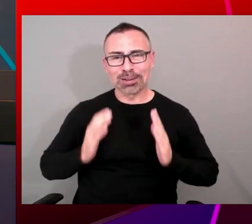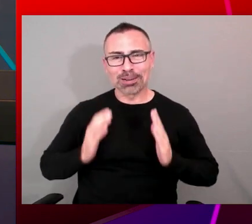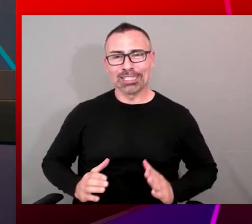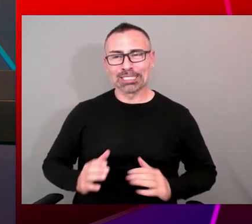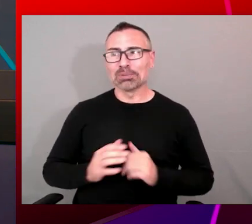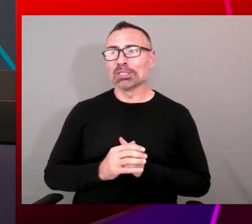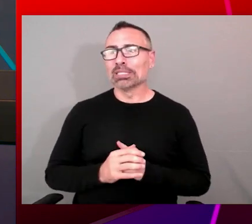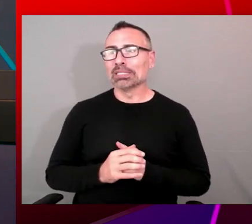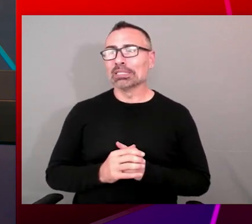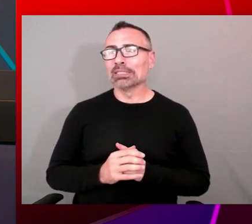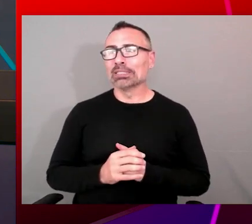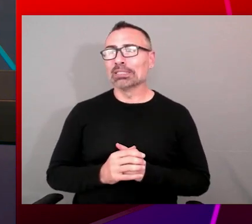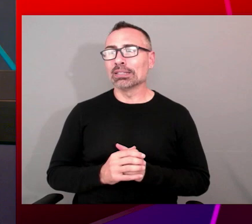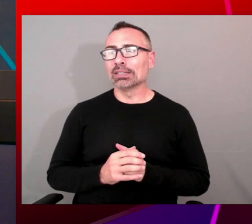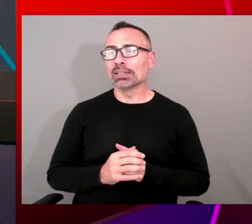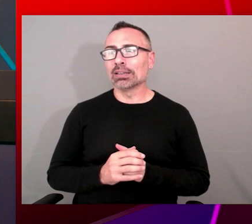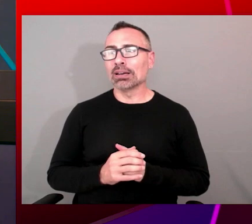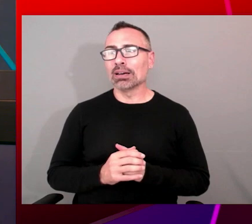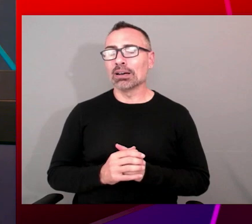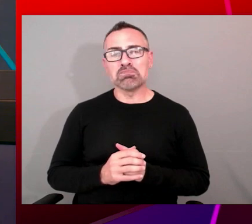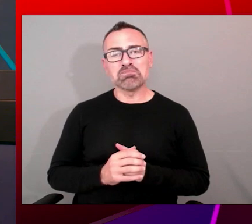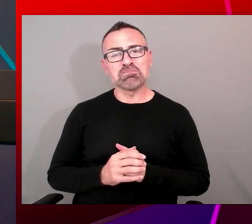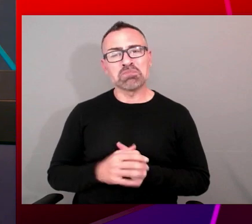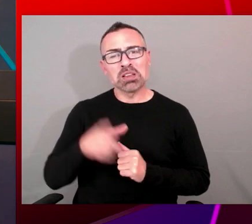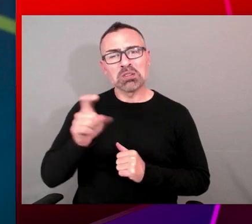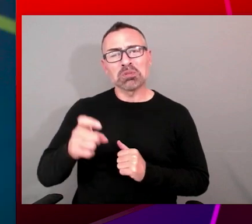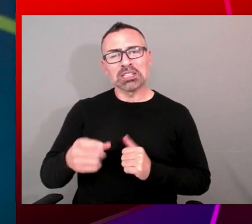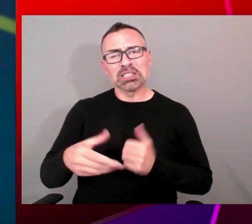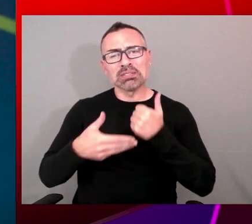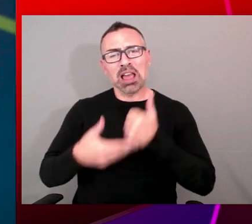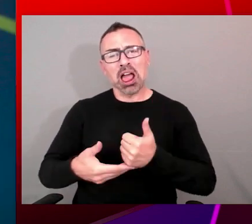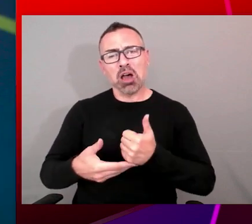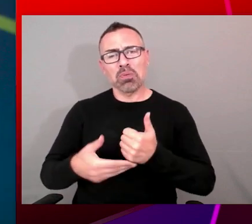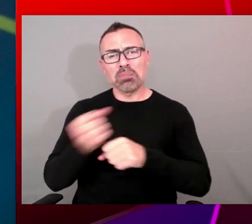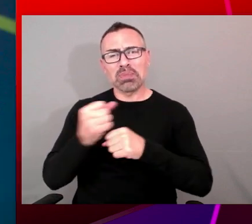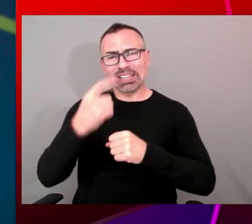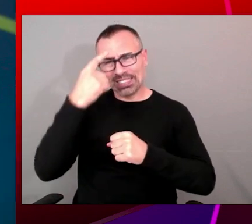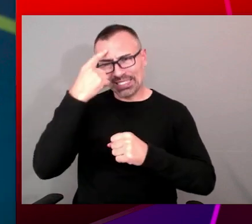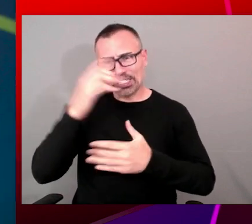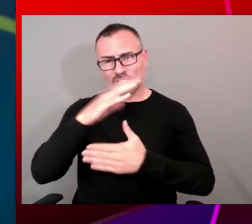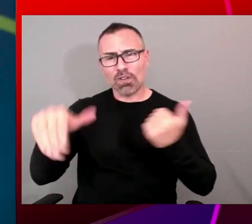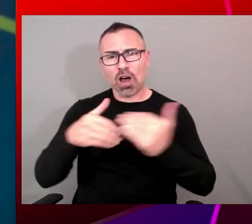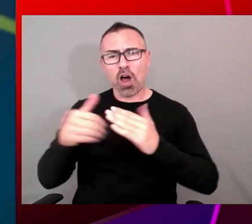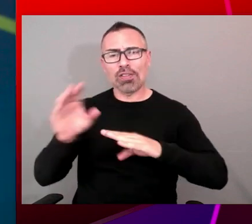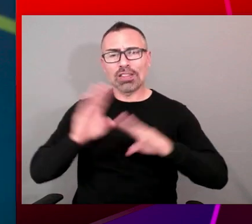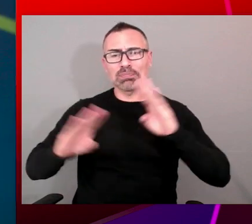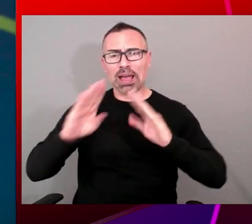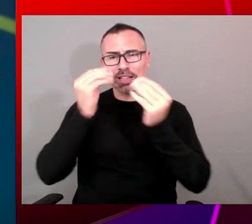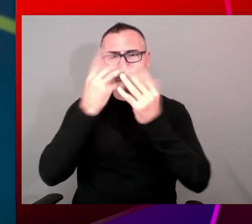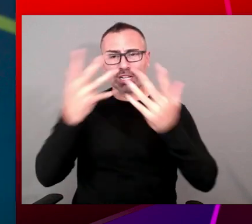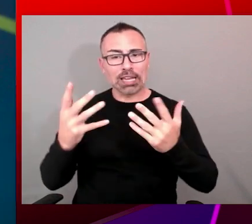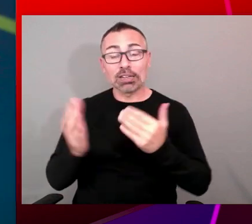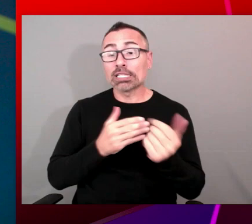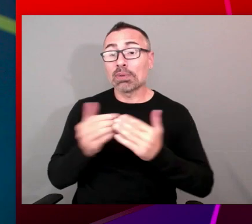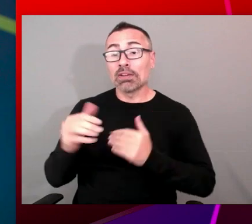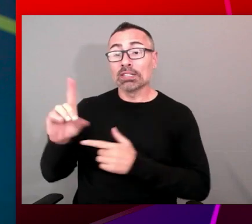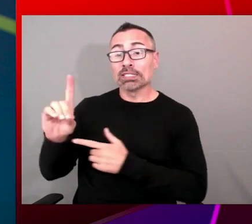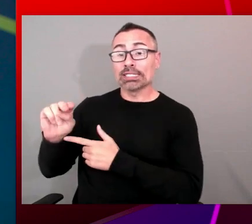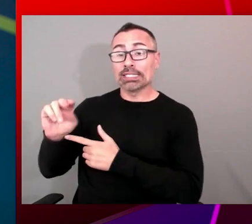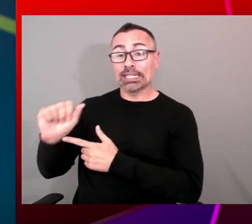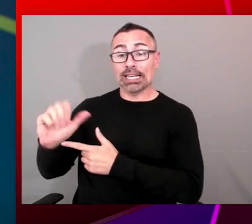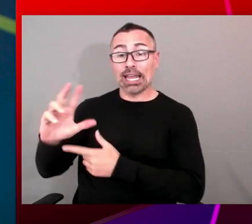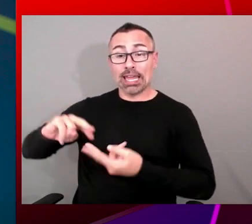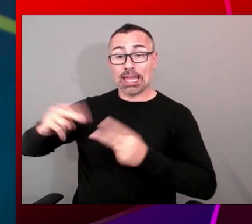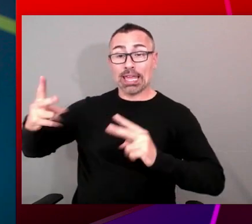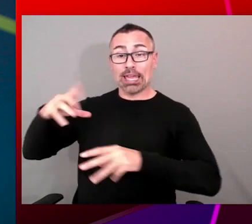We need help making sense of all these types of biological data, whether it's the DNA in your body, the RNA, which sort of is the output